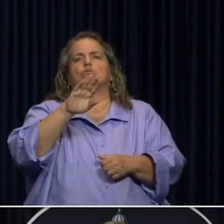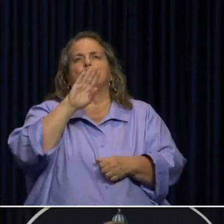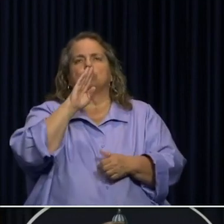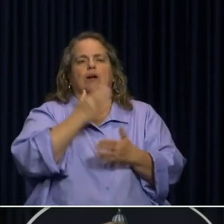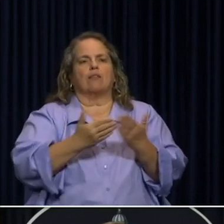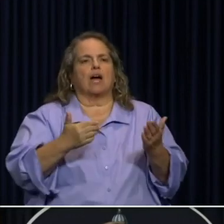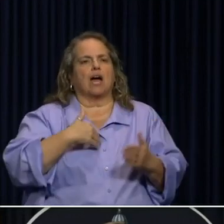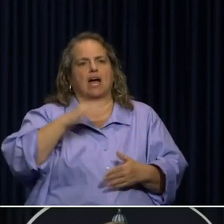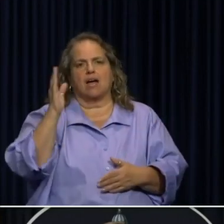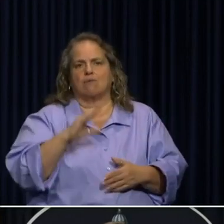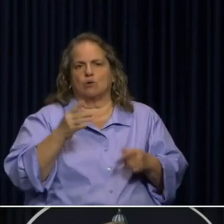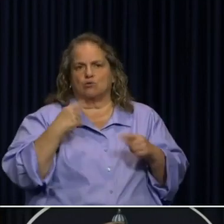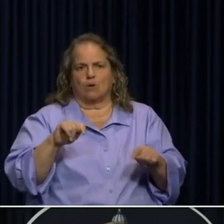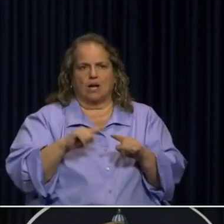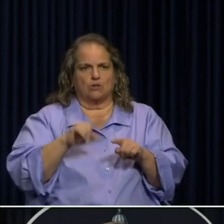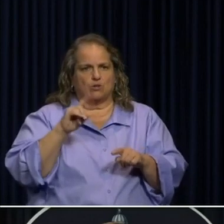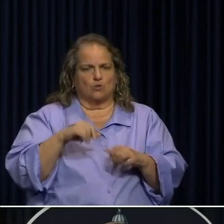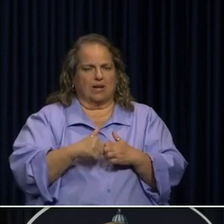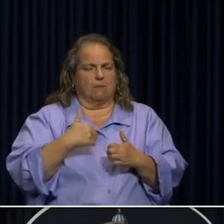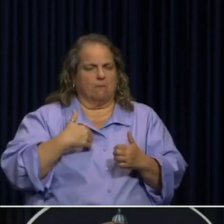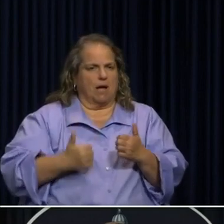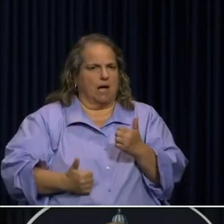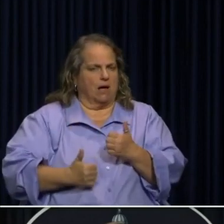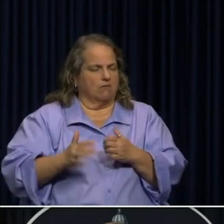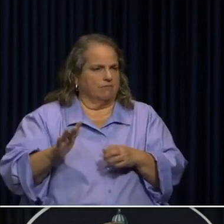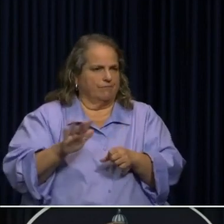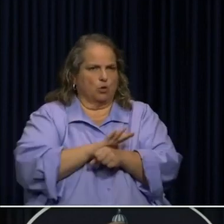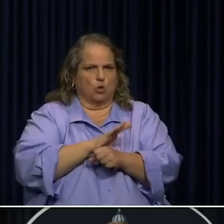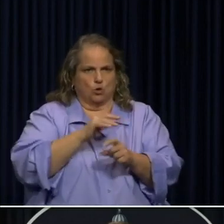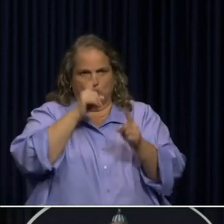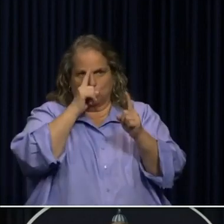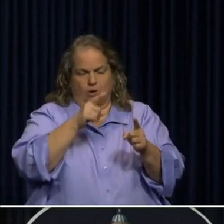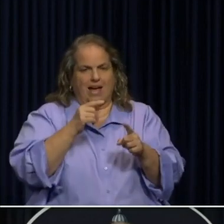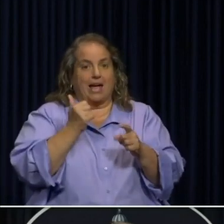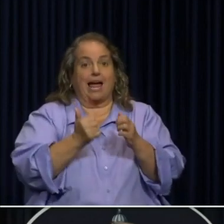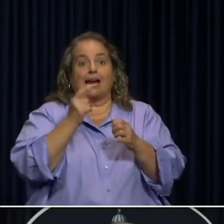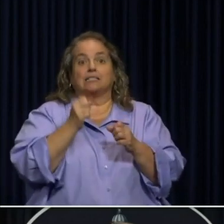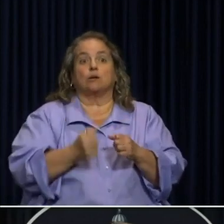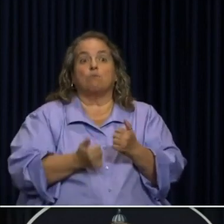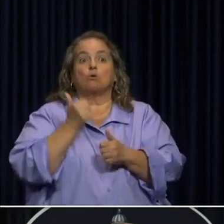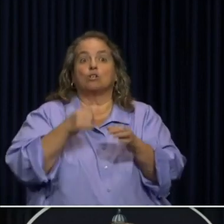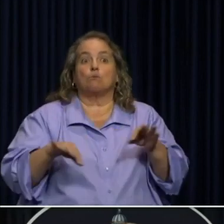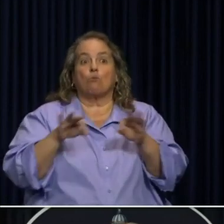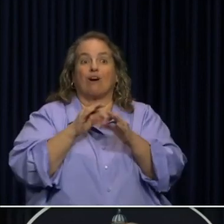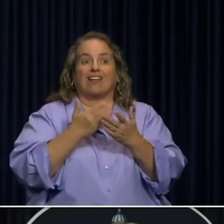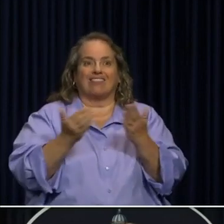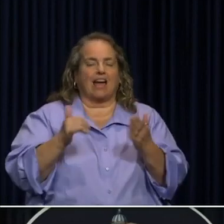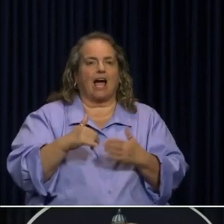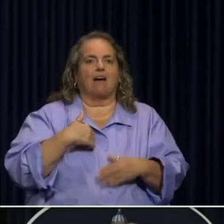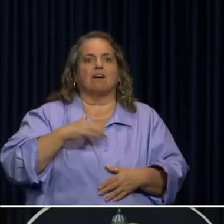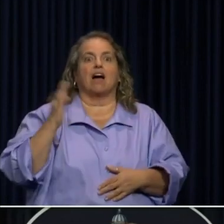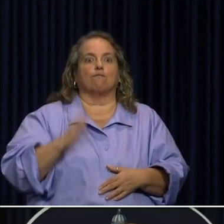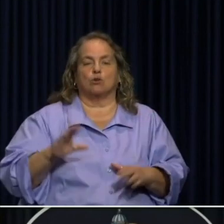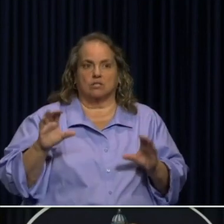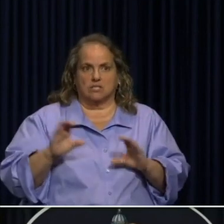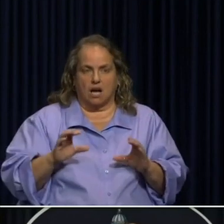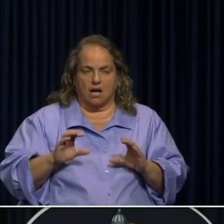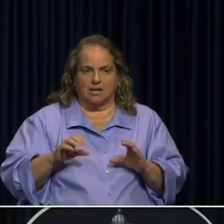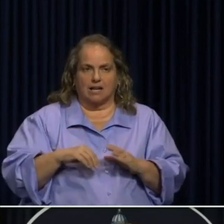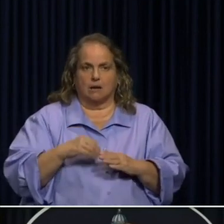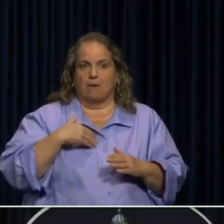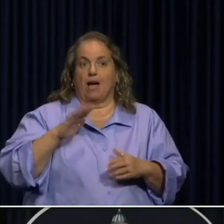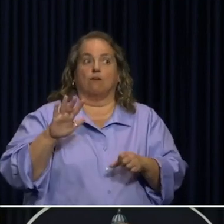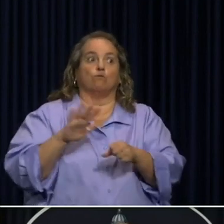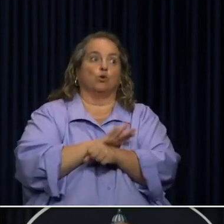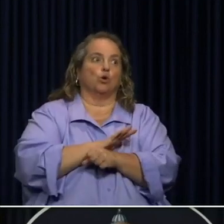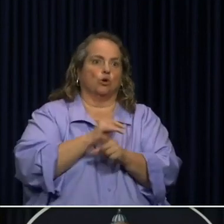do, I think, in my entire career, and it's more important now than anything I've ever done in my entire career. This is what we